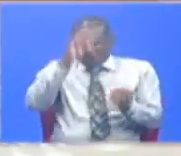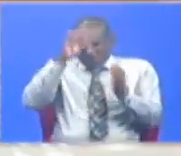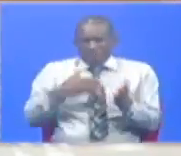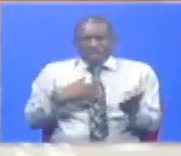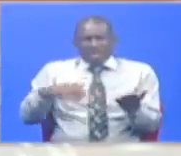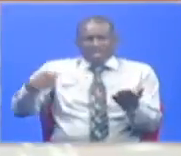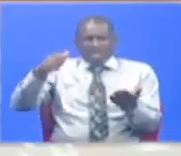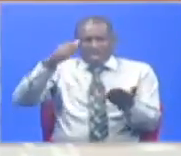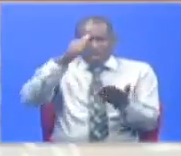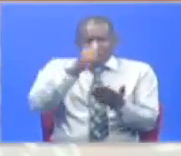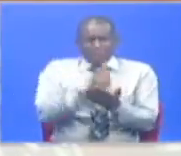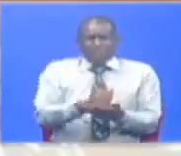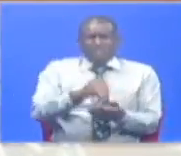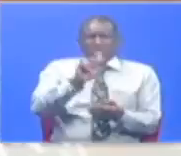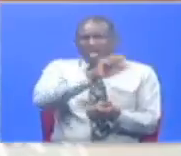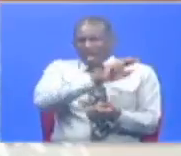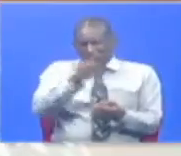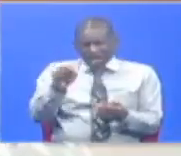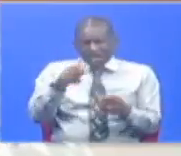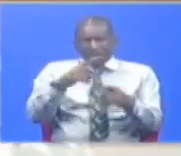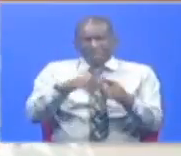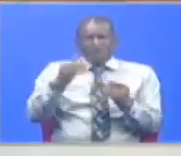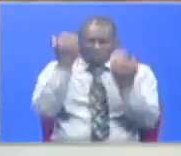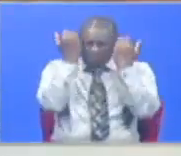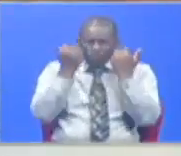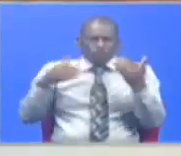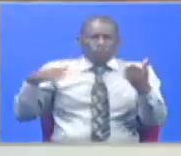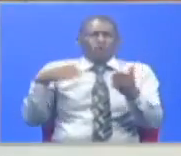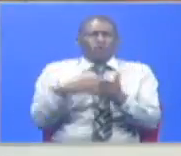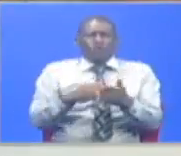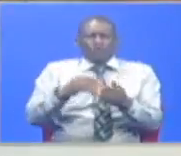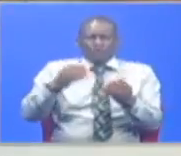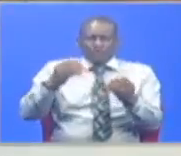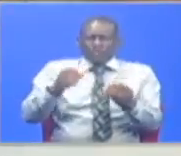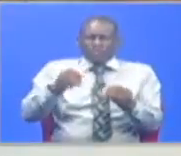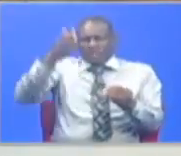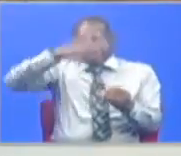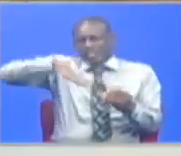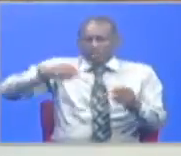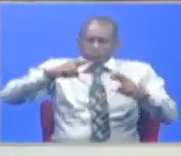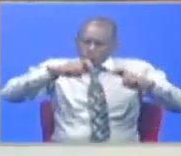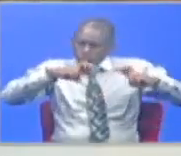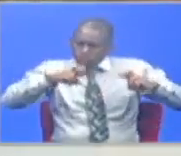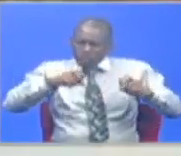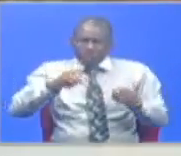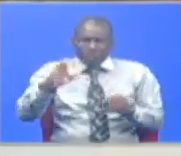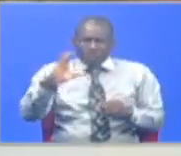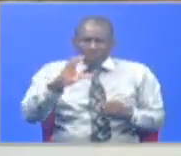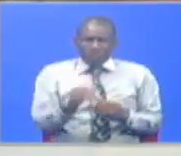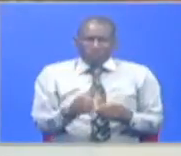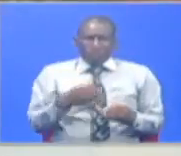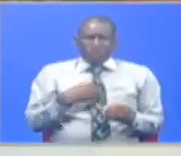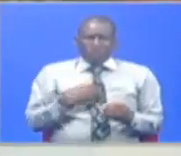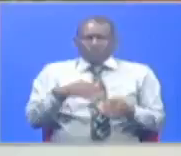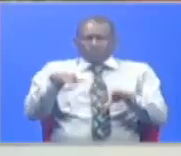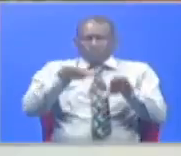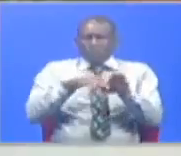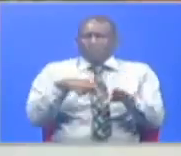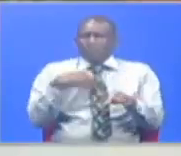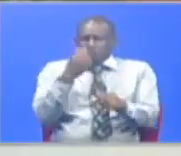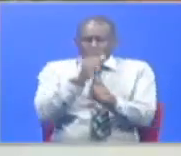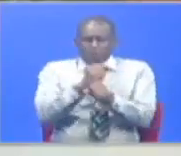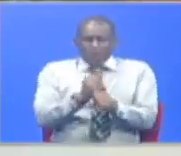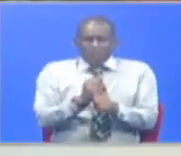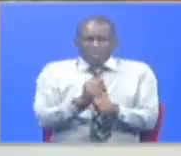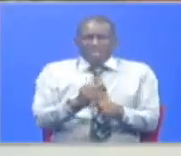the courts barred the assembly from vetting the candidate. Close to a half of the county executive committee comprised of members who are serving on an